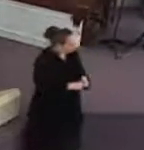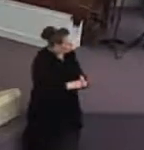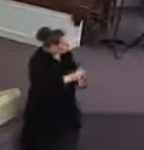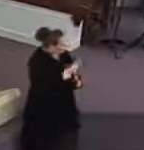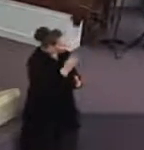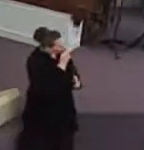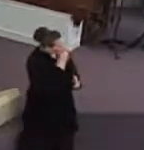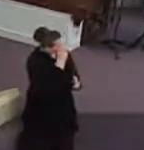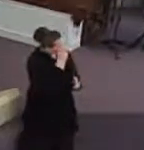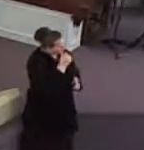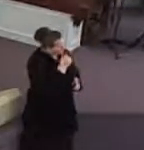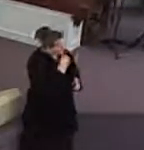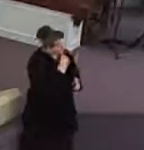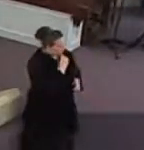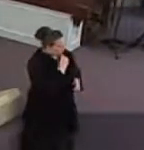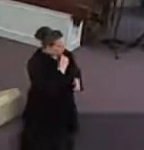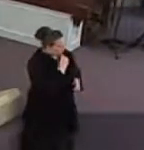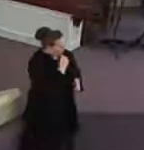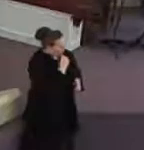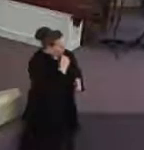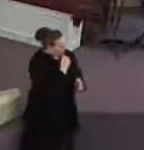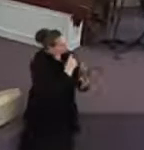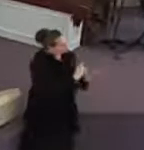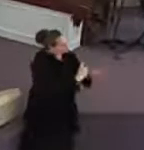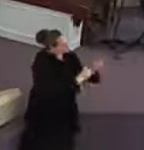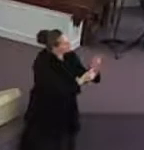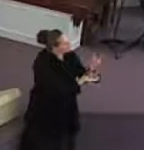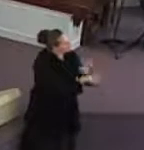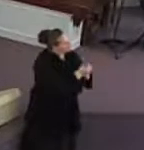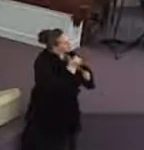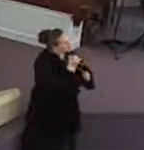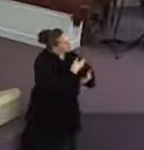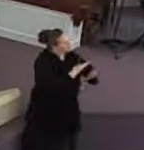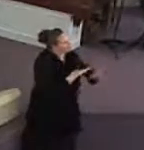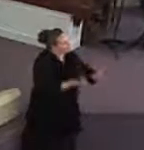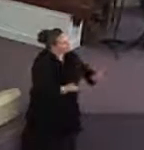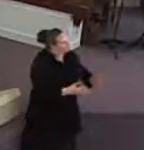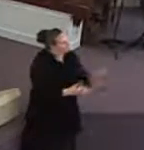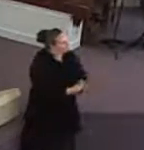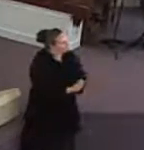Washington said, "Well, that changes everything."